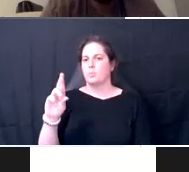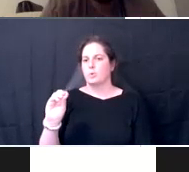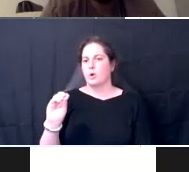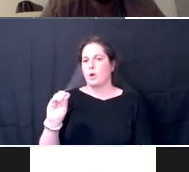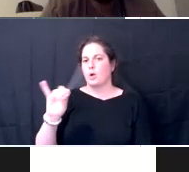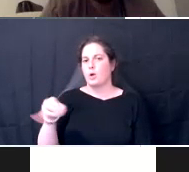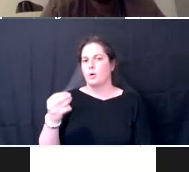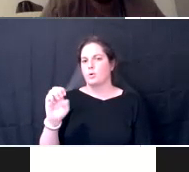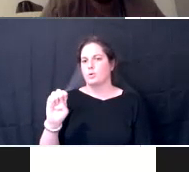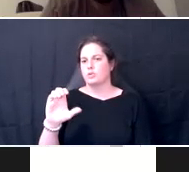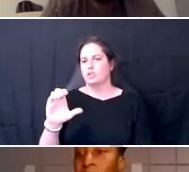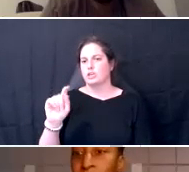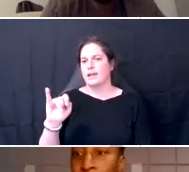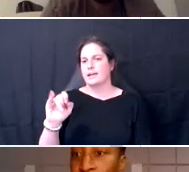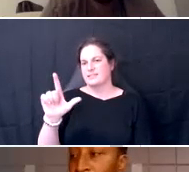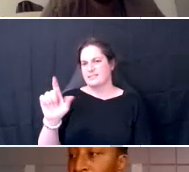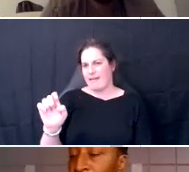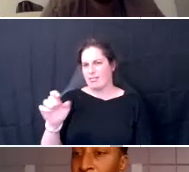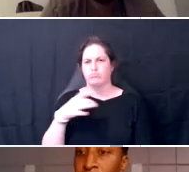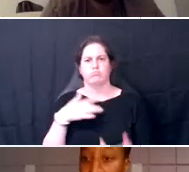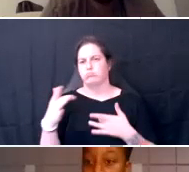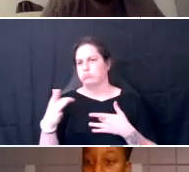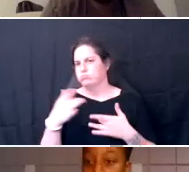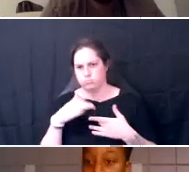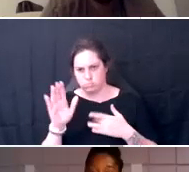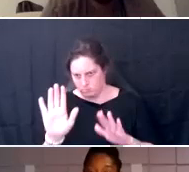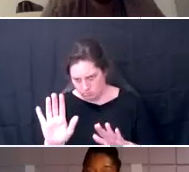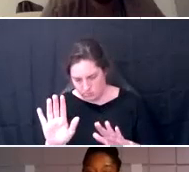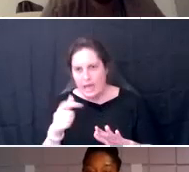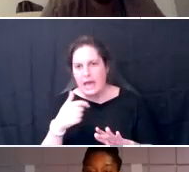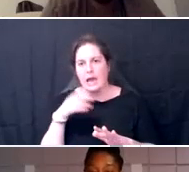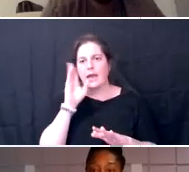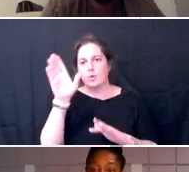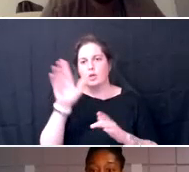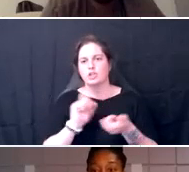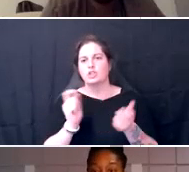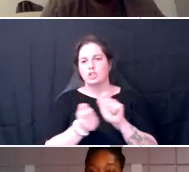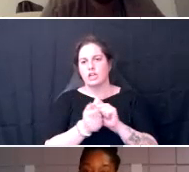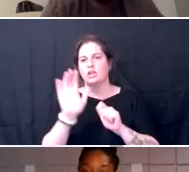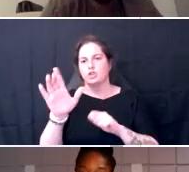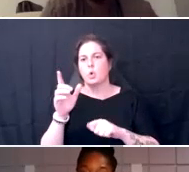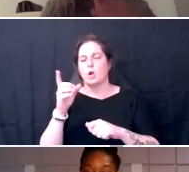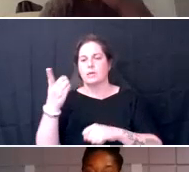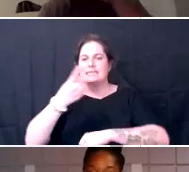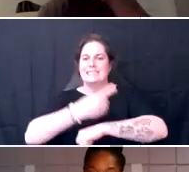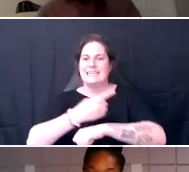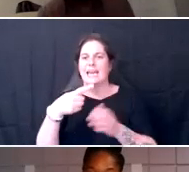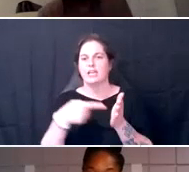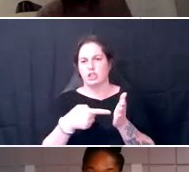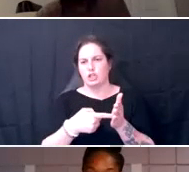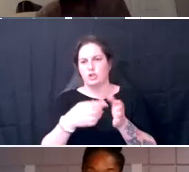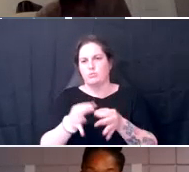So don't worry, I'll adjust the due dates on things so that you have adequate time. That's on me, that's not on